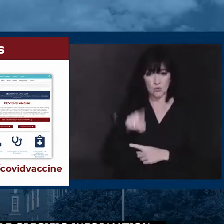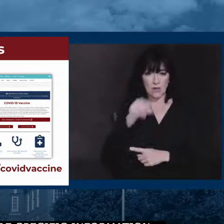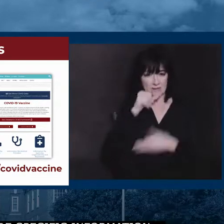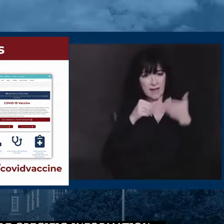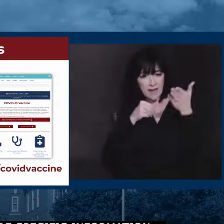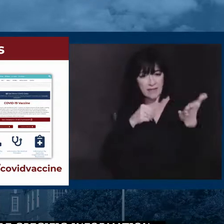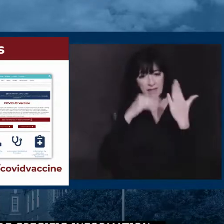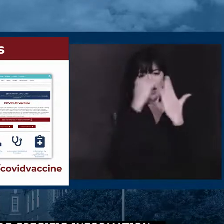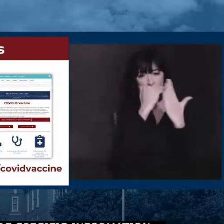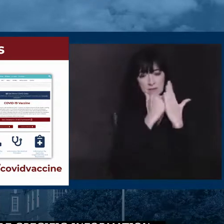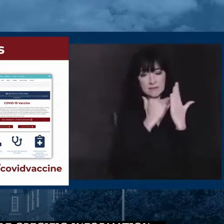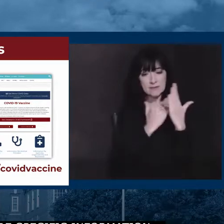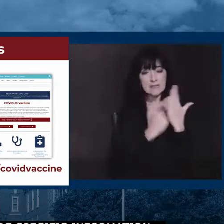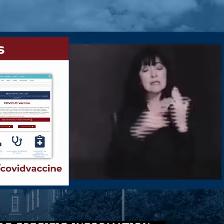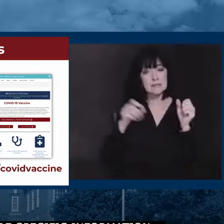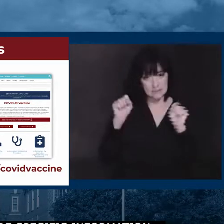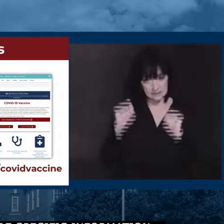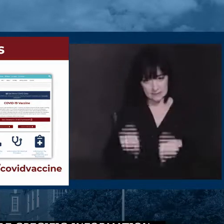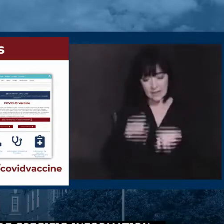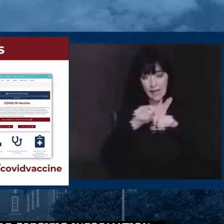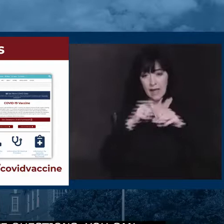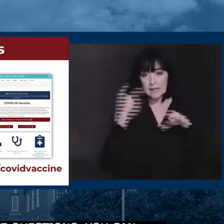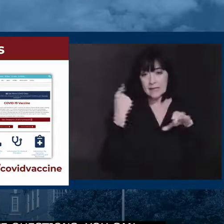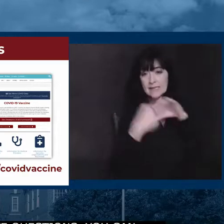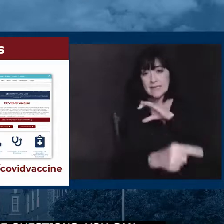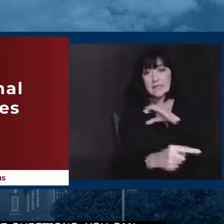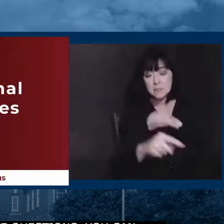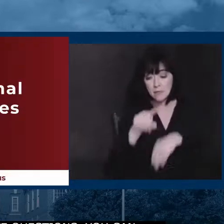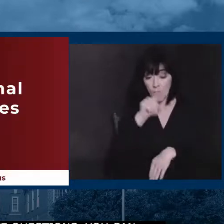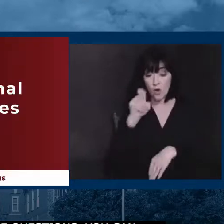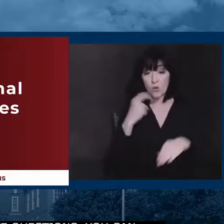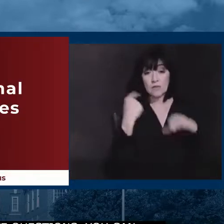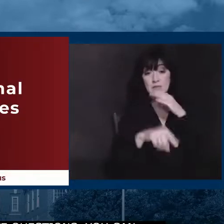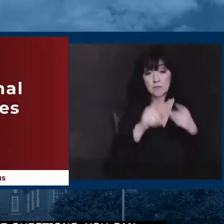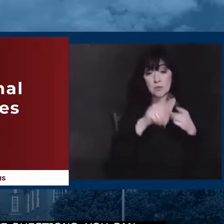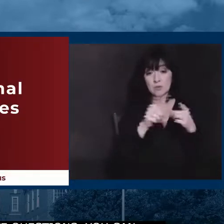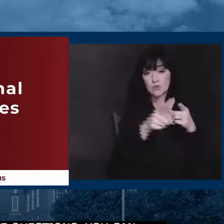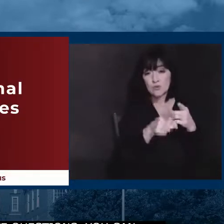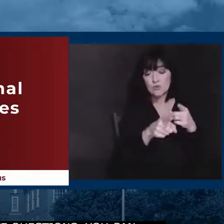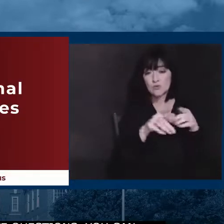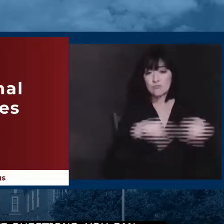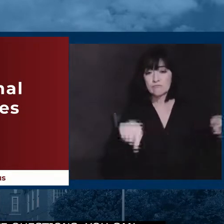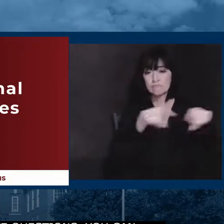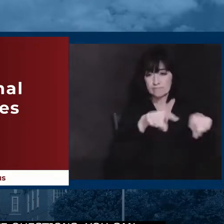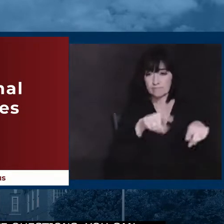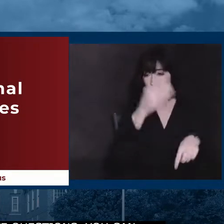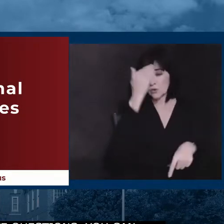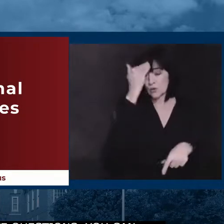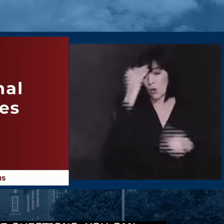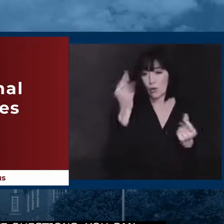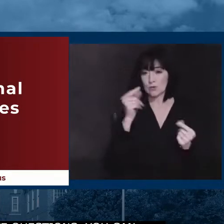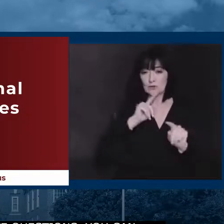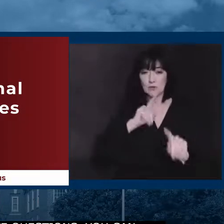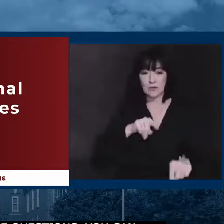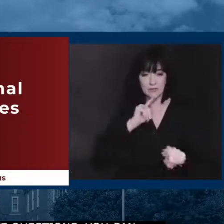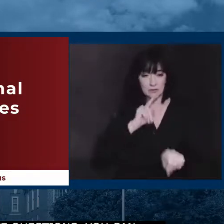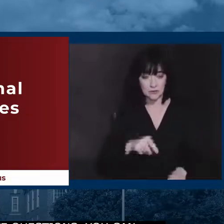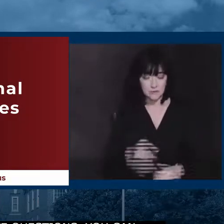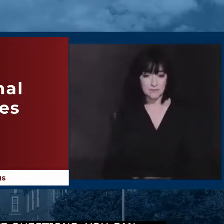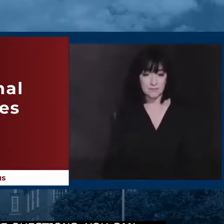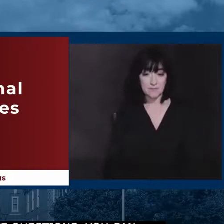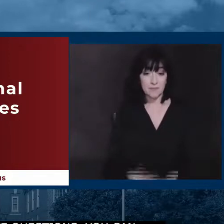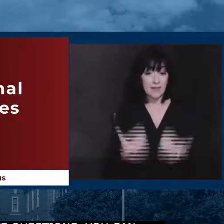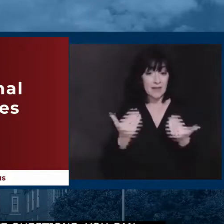vaccine@delaware.gov and someone will get back to you. Now let me shift gears to another really exciting step